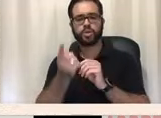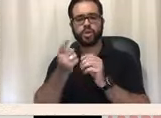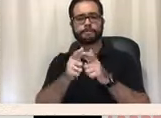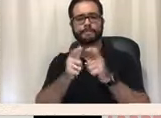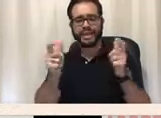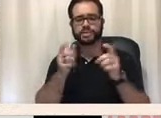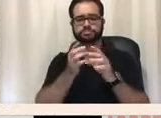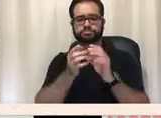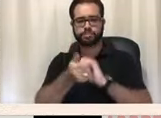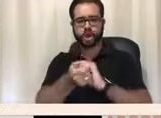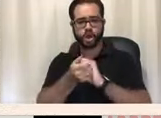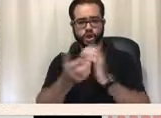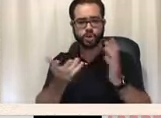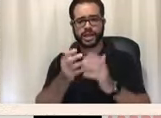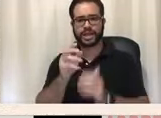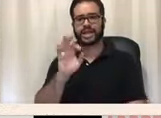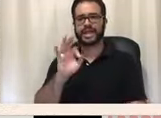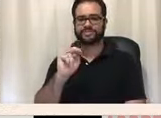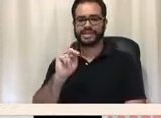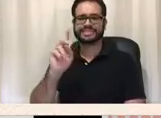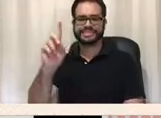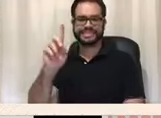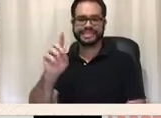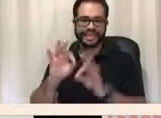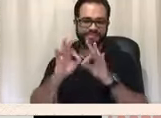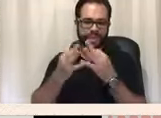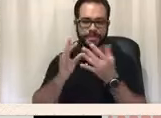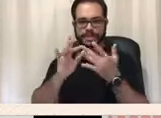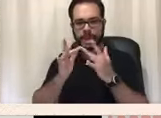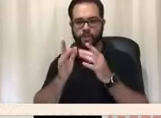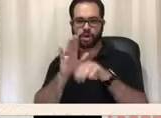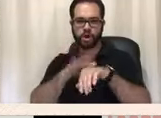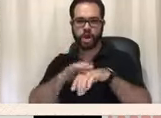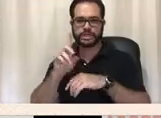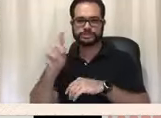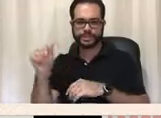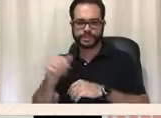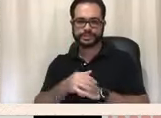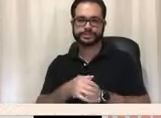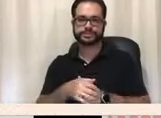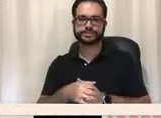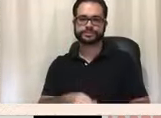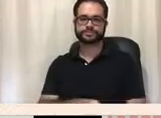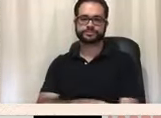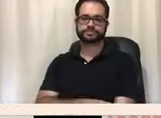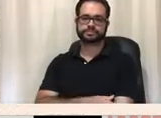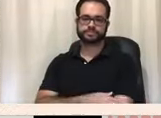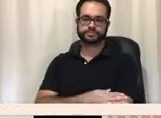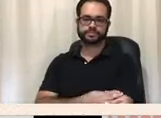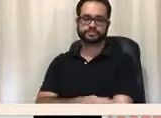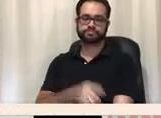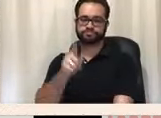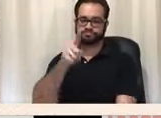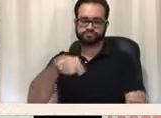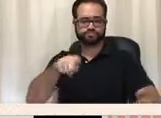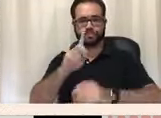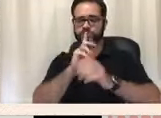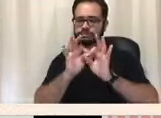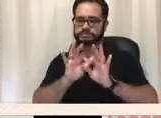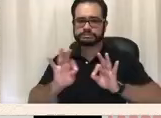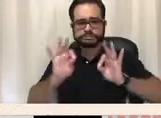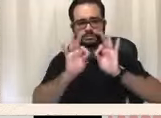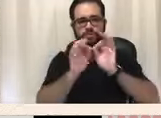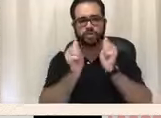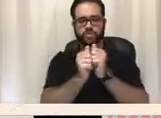or F&D as we call them. They are critical to the work we do with parents.